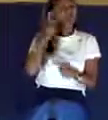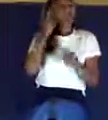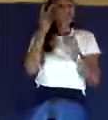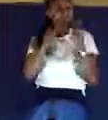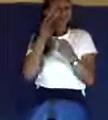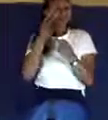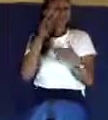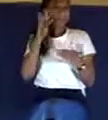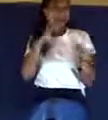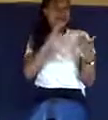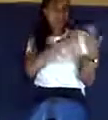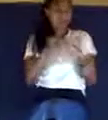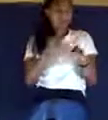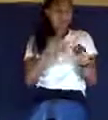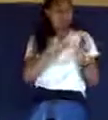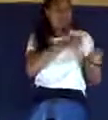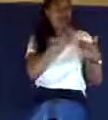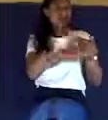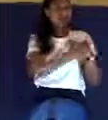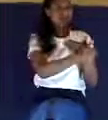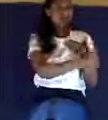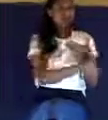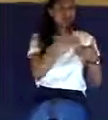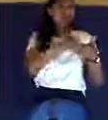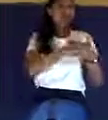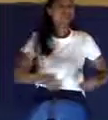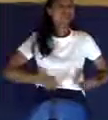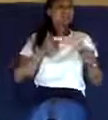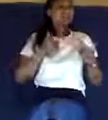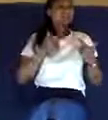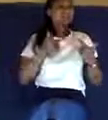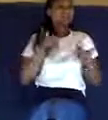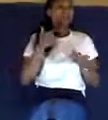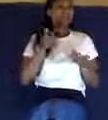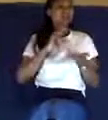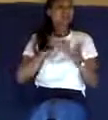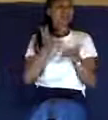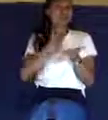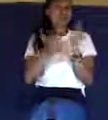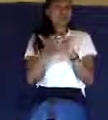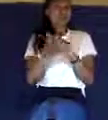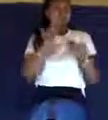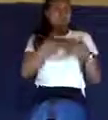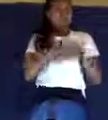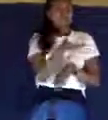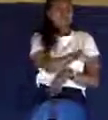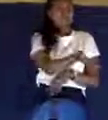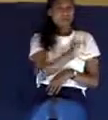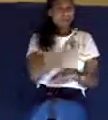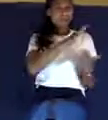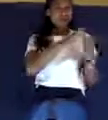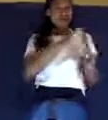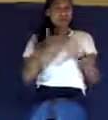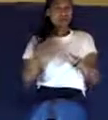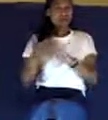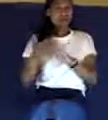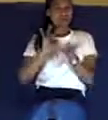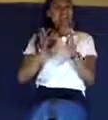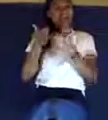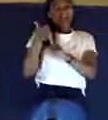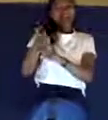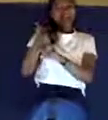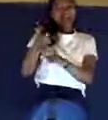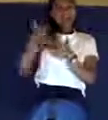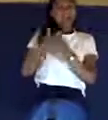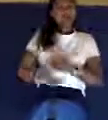then he will give them bread, but he'll give them the bread of life, Jesus, who will be born there. Jesus is the bread of life. He